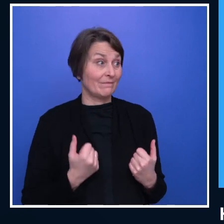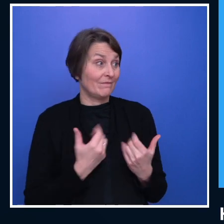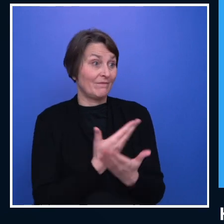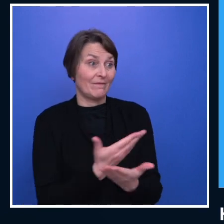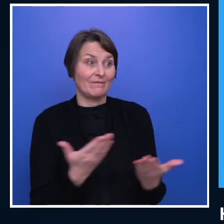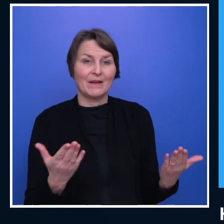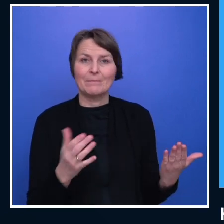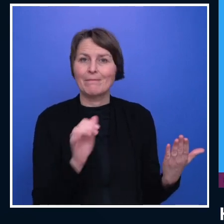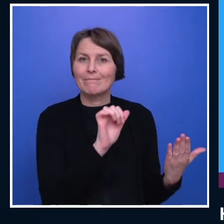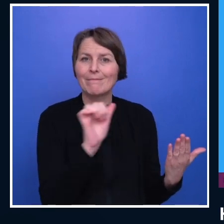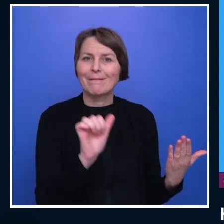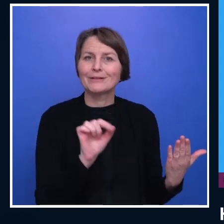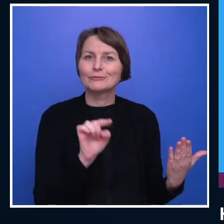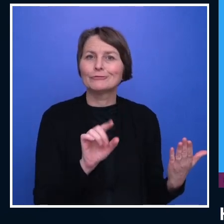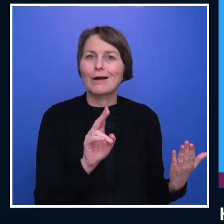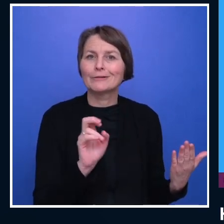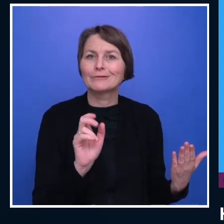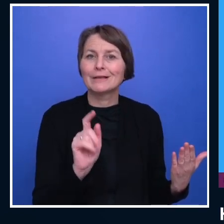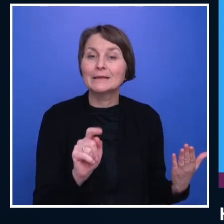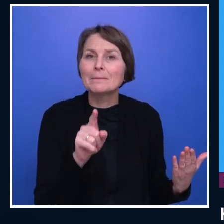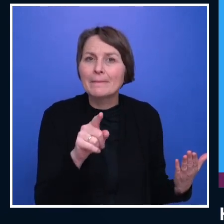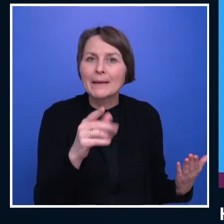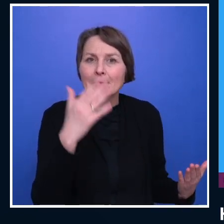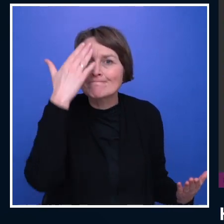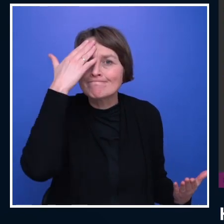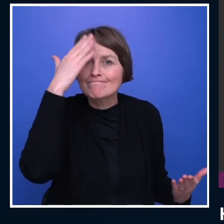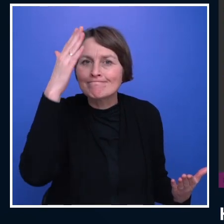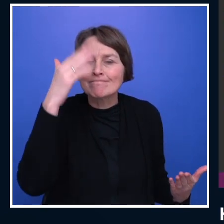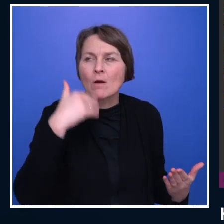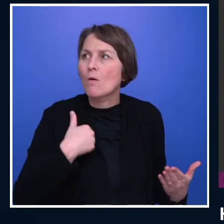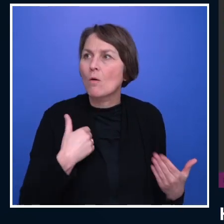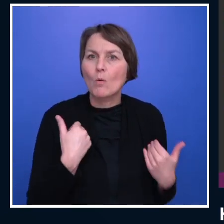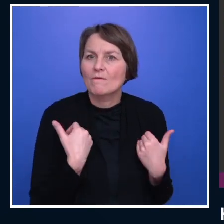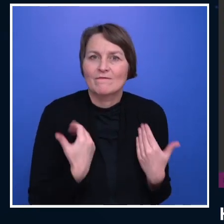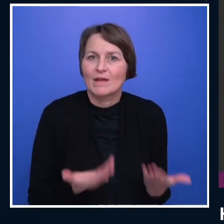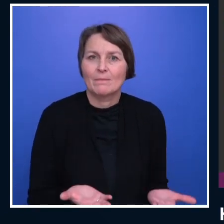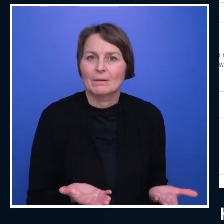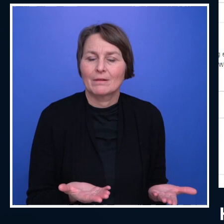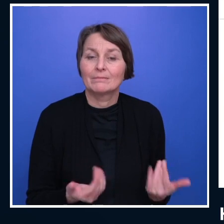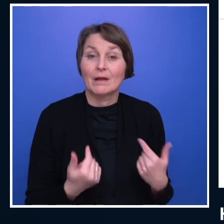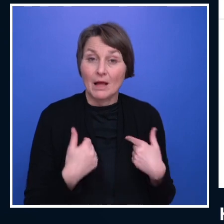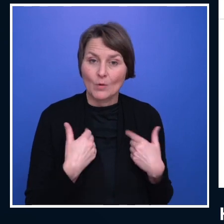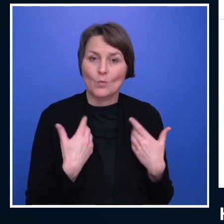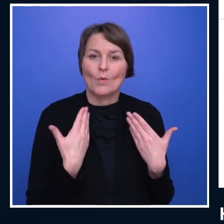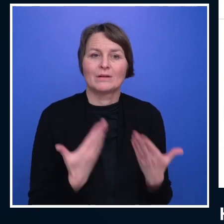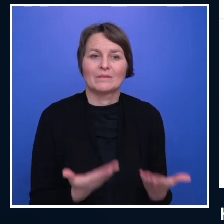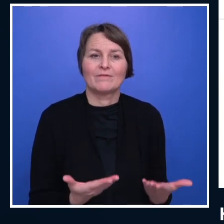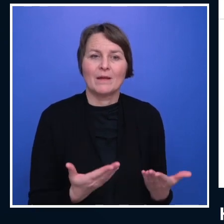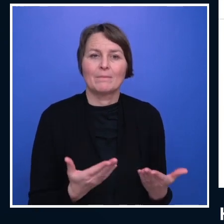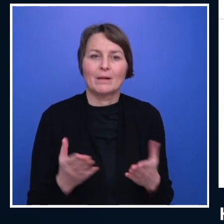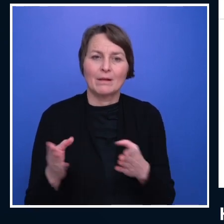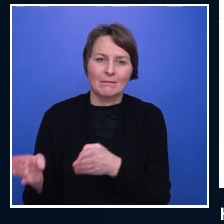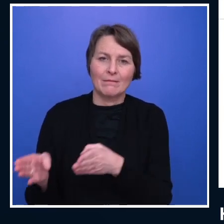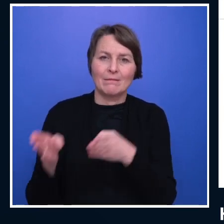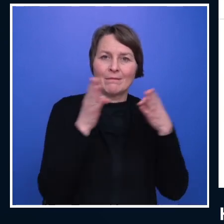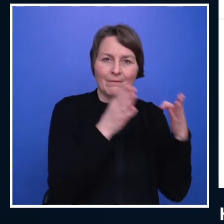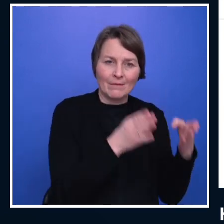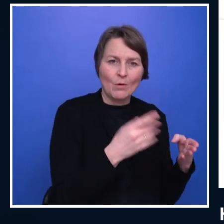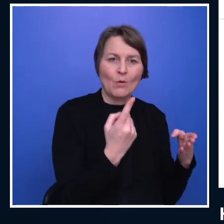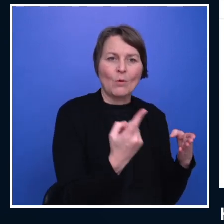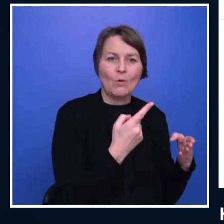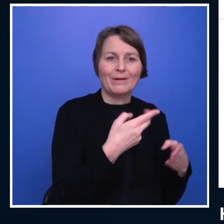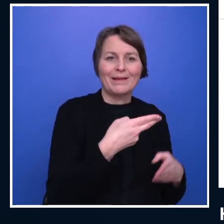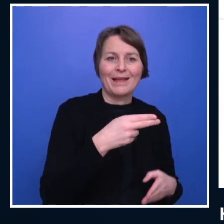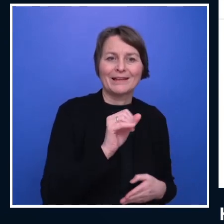and you've just never said, I don't want it available there. I only want it available at hanselman.com. This URL will always be